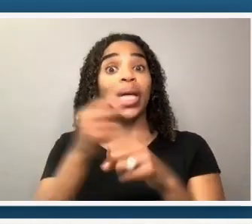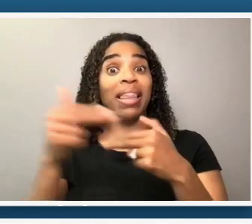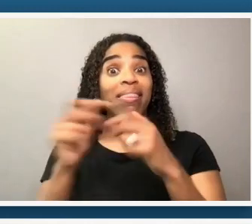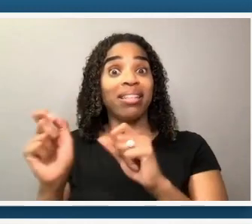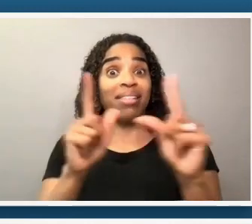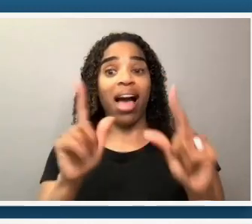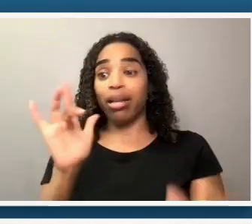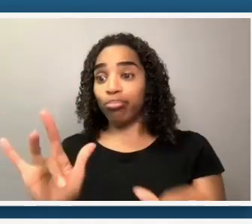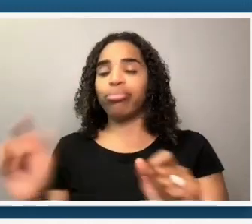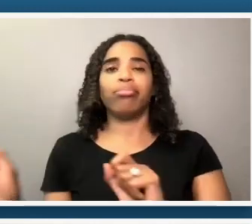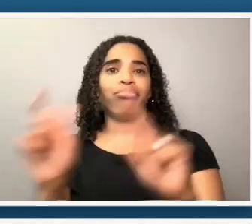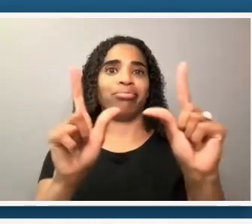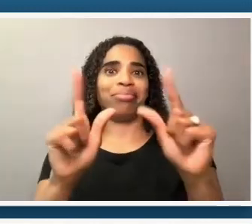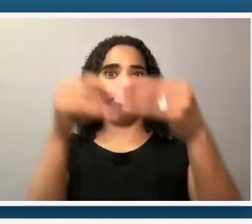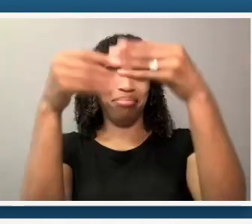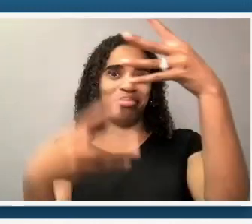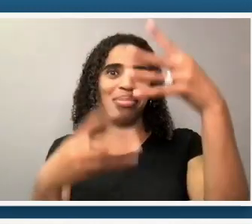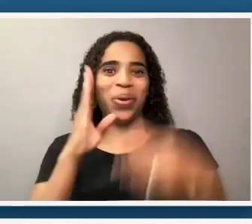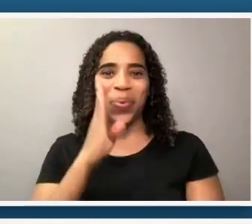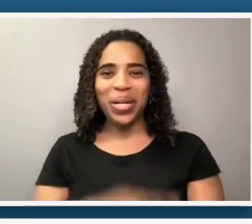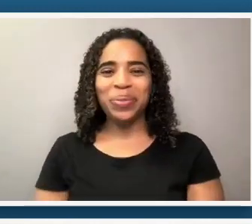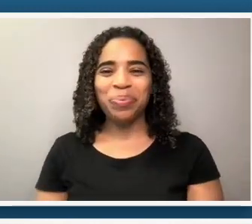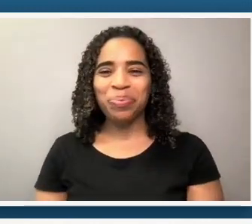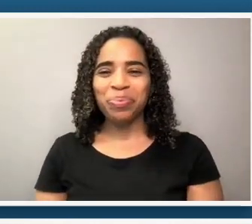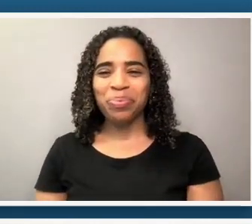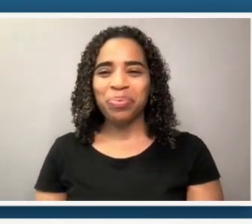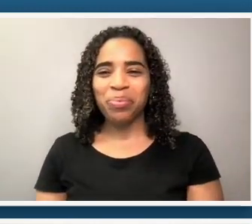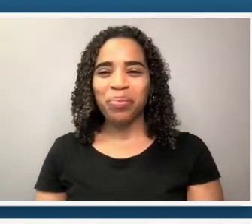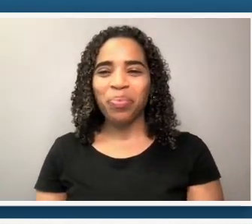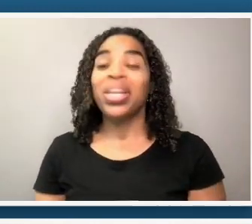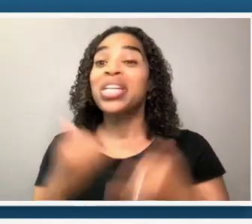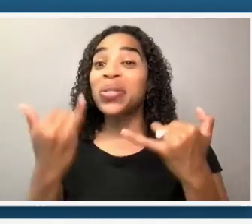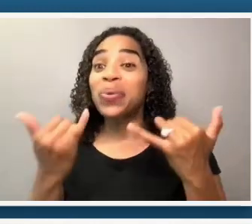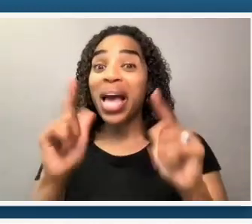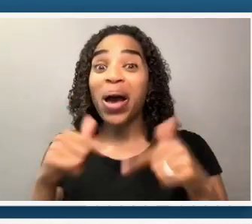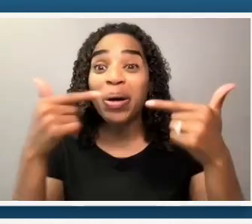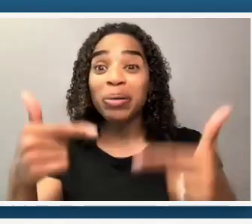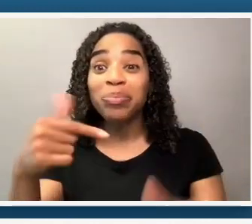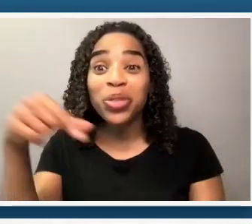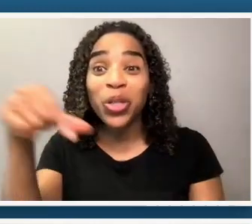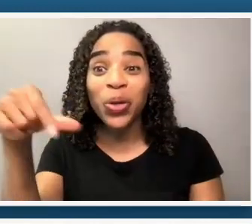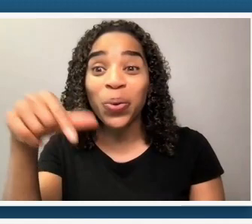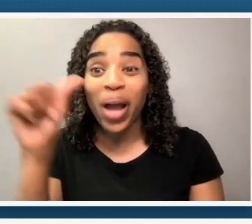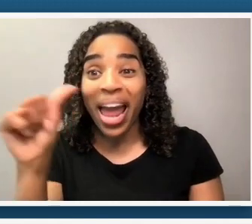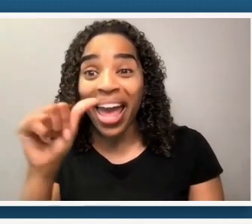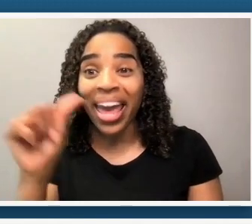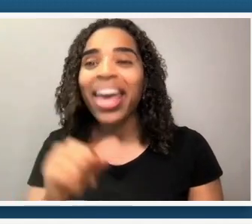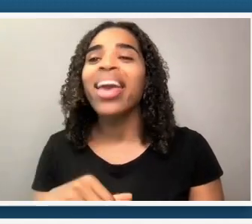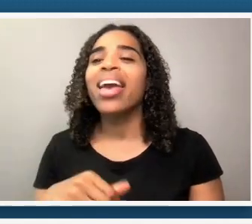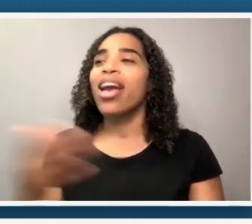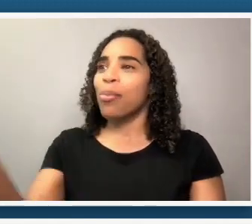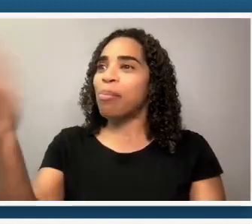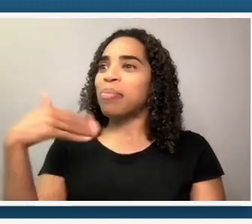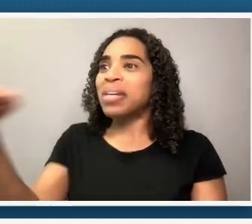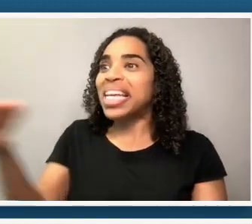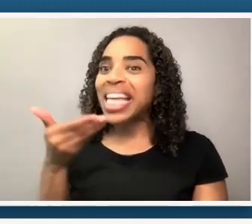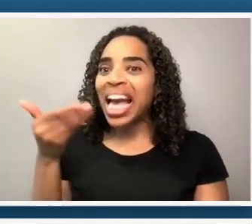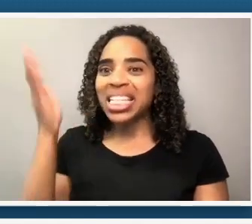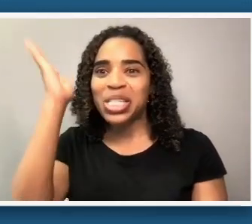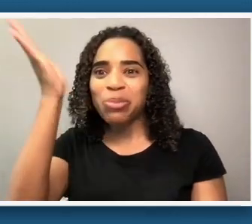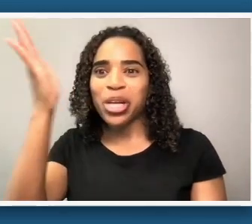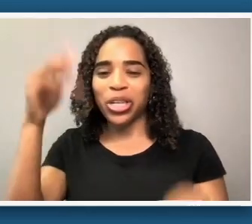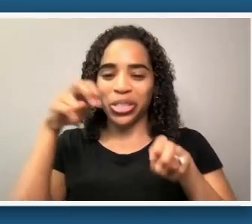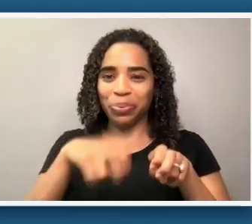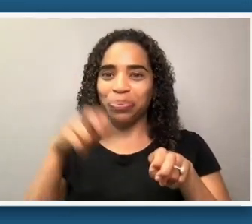platform. So with that, I would like to dive into our Q&A and welcome all of our guest speakers back to the virtual